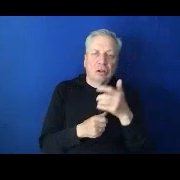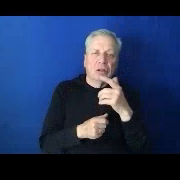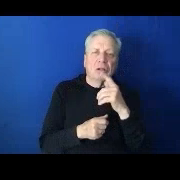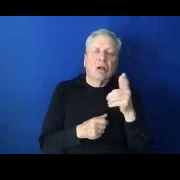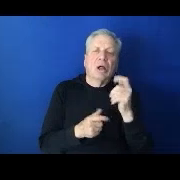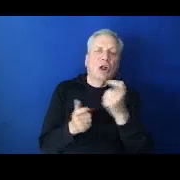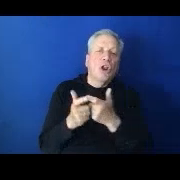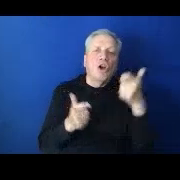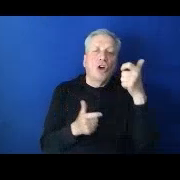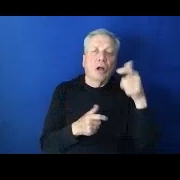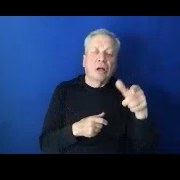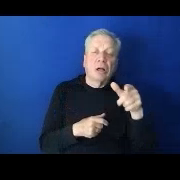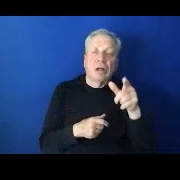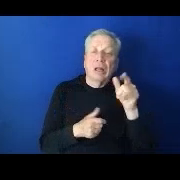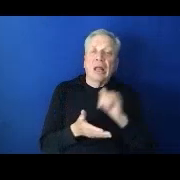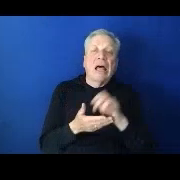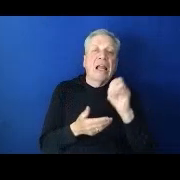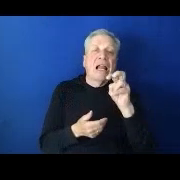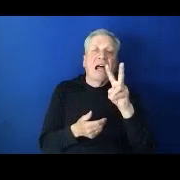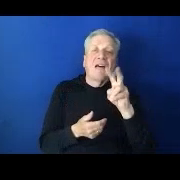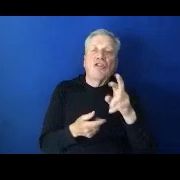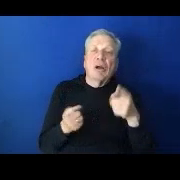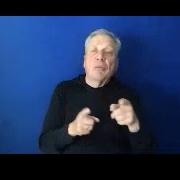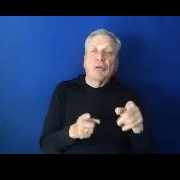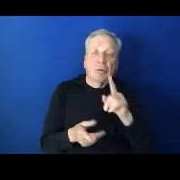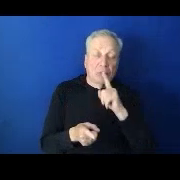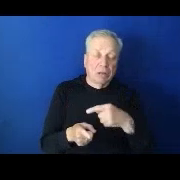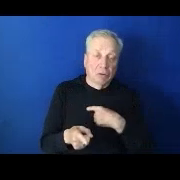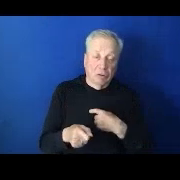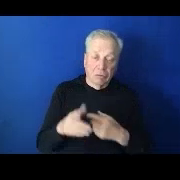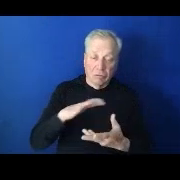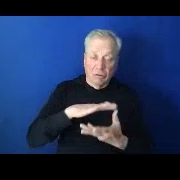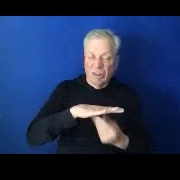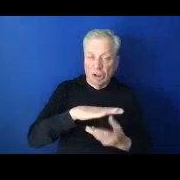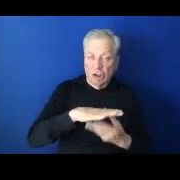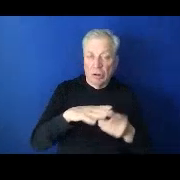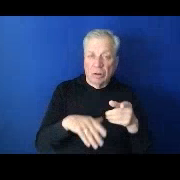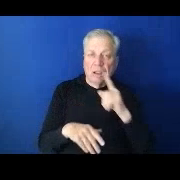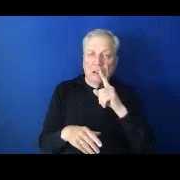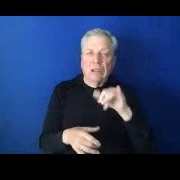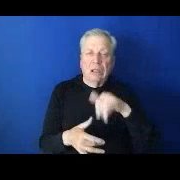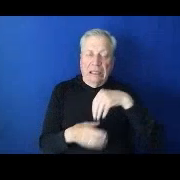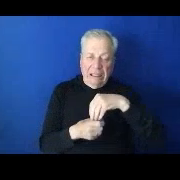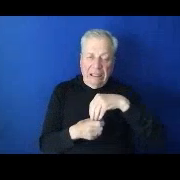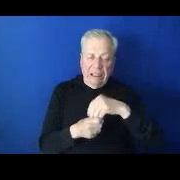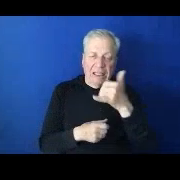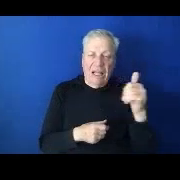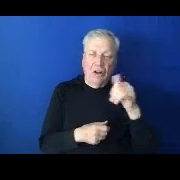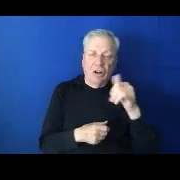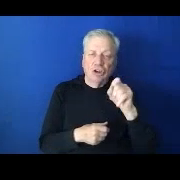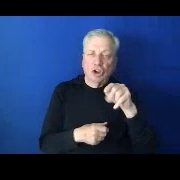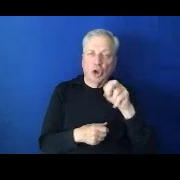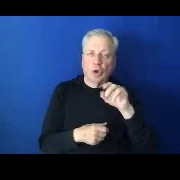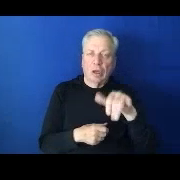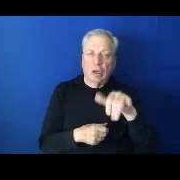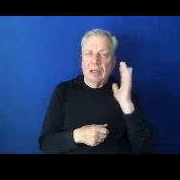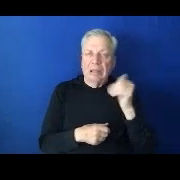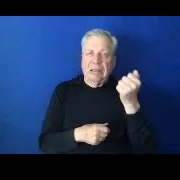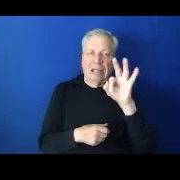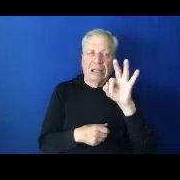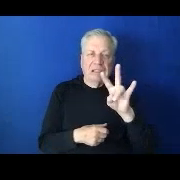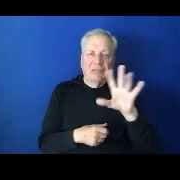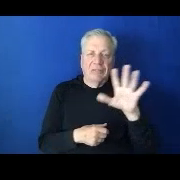largest earthquake to ever happen, well, since we've been recording, inside Yellowstone National Park is in 1975 by